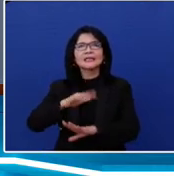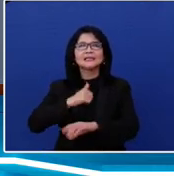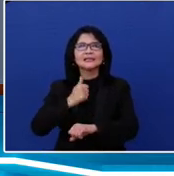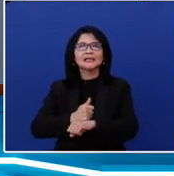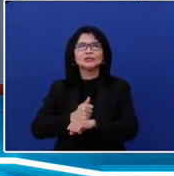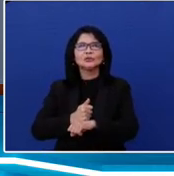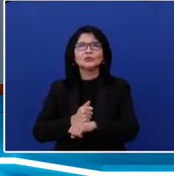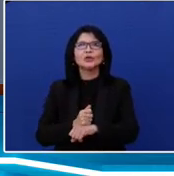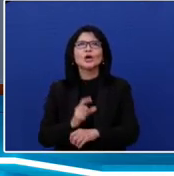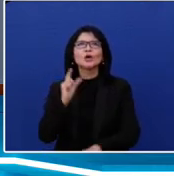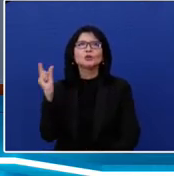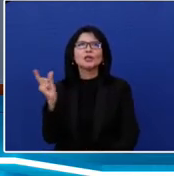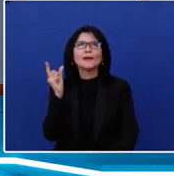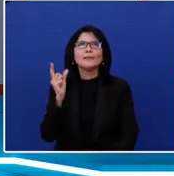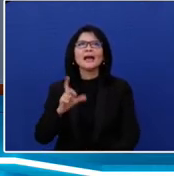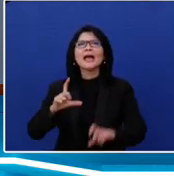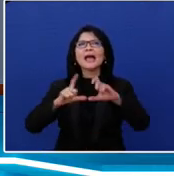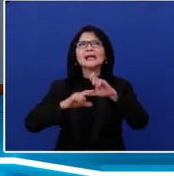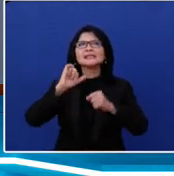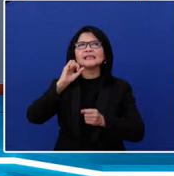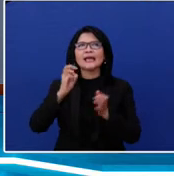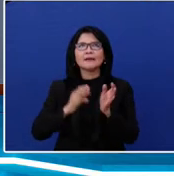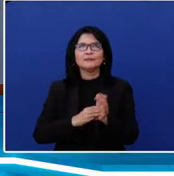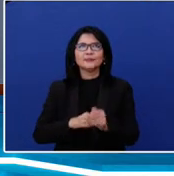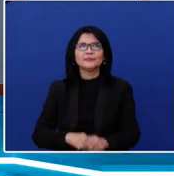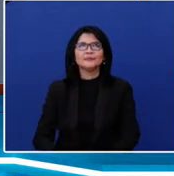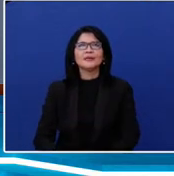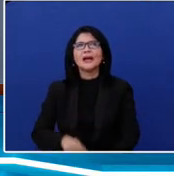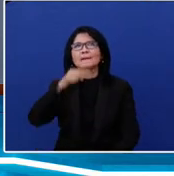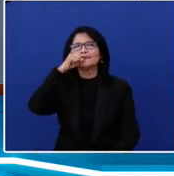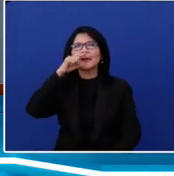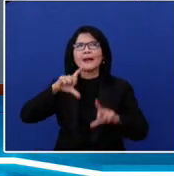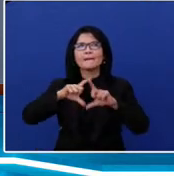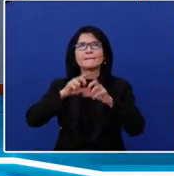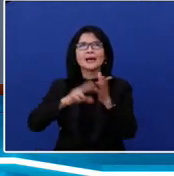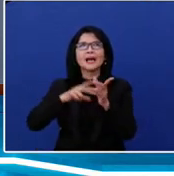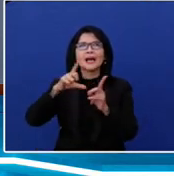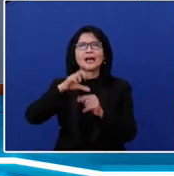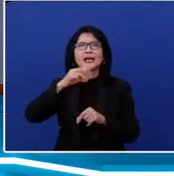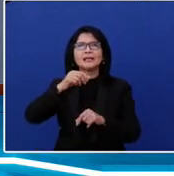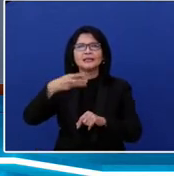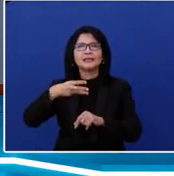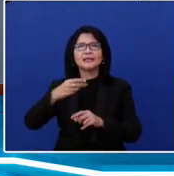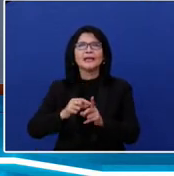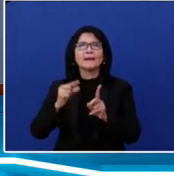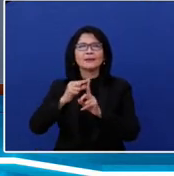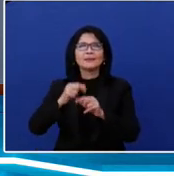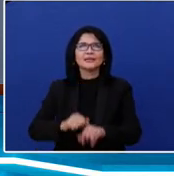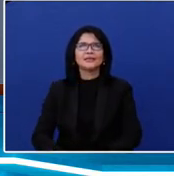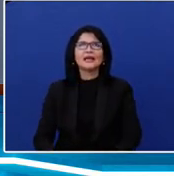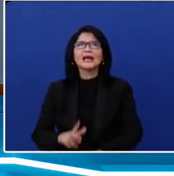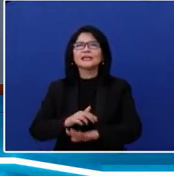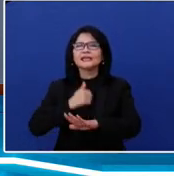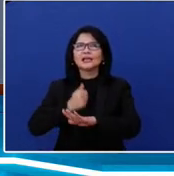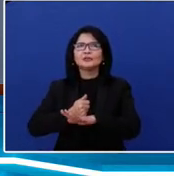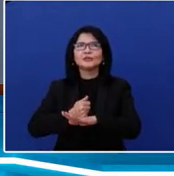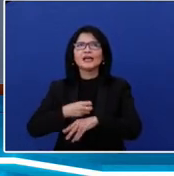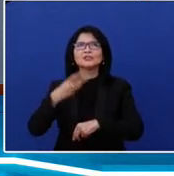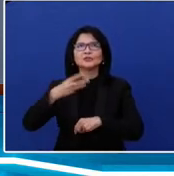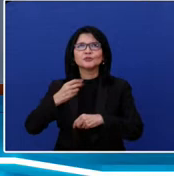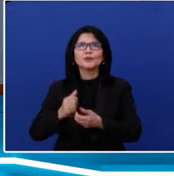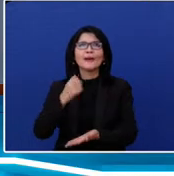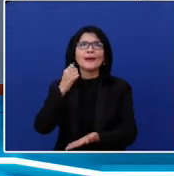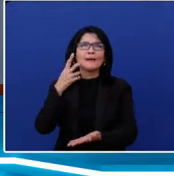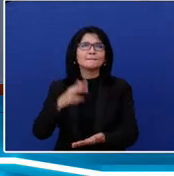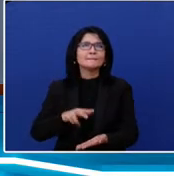Executive director of business Indonesia infrastructure God Seven mr-sunshine Defri